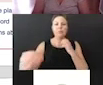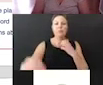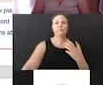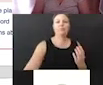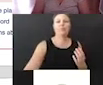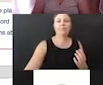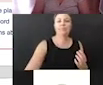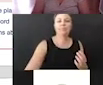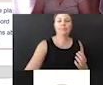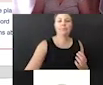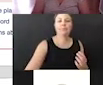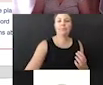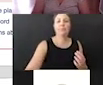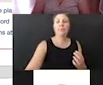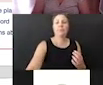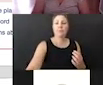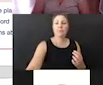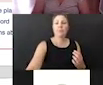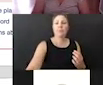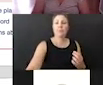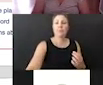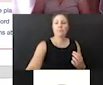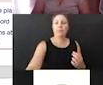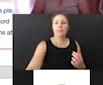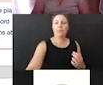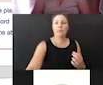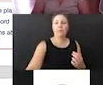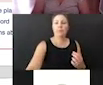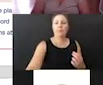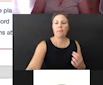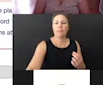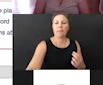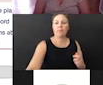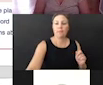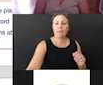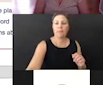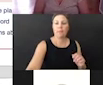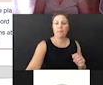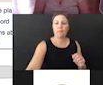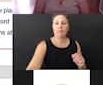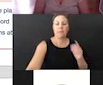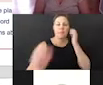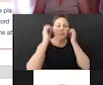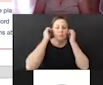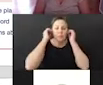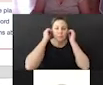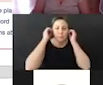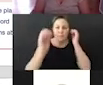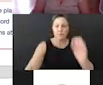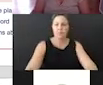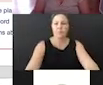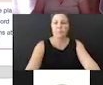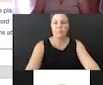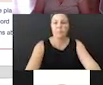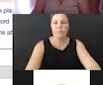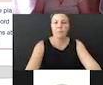key instructions, advocacy supports, it's such an investment, but it pays off to ensure healthcare is provided